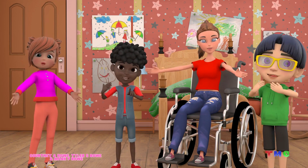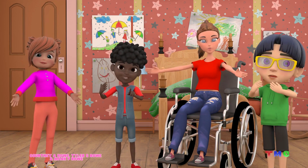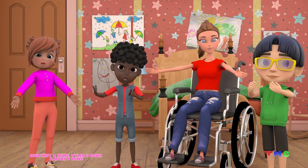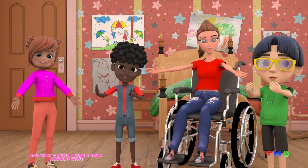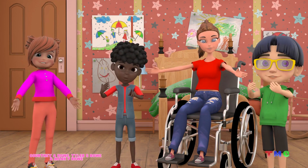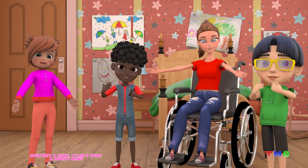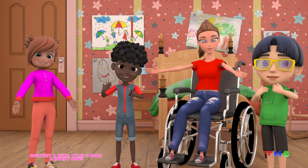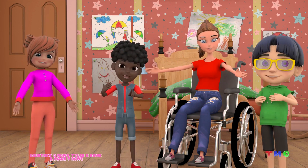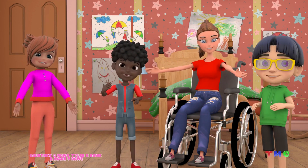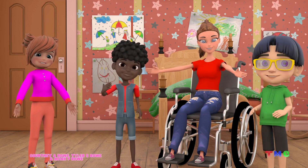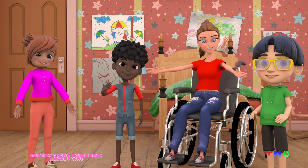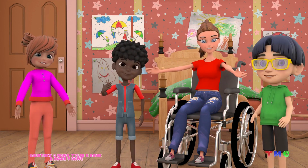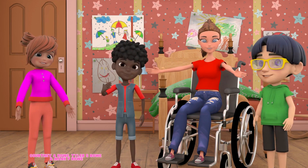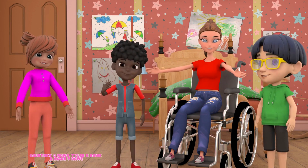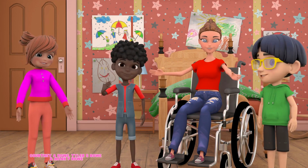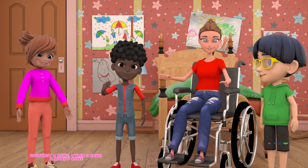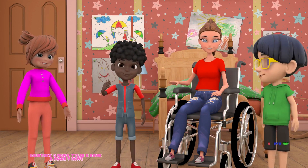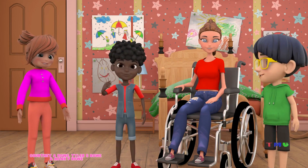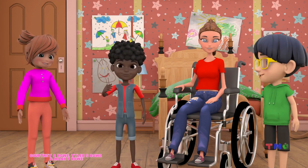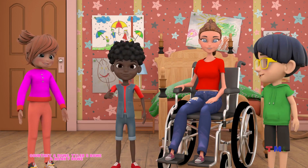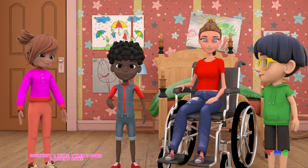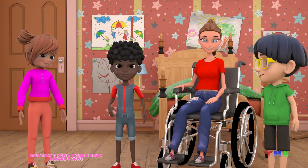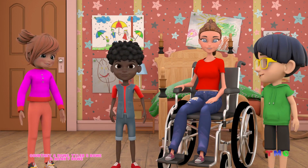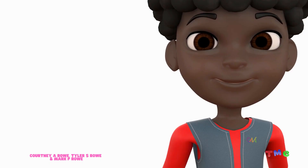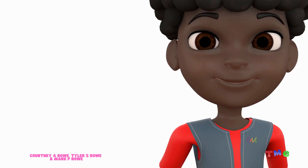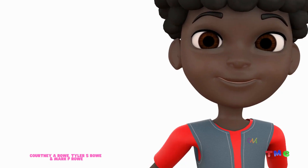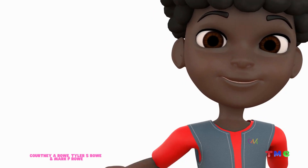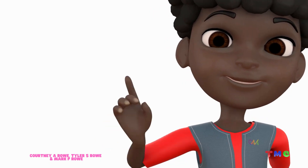Join along with us.